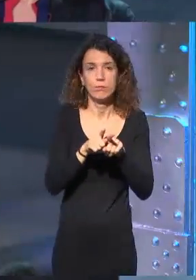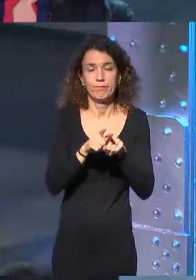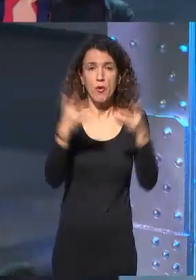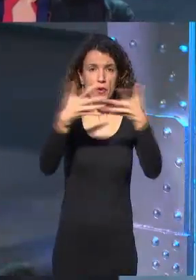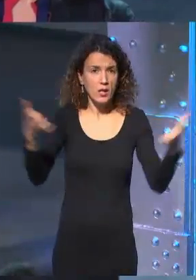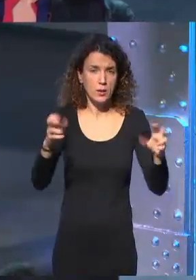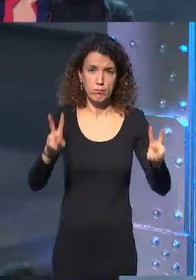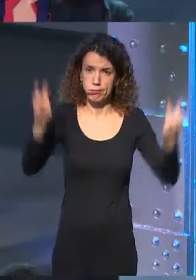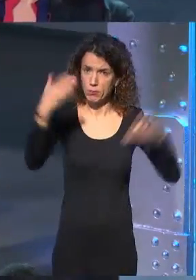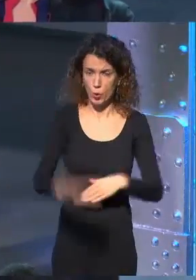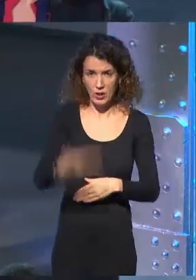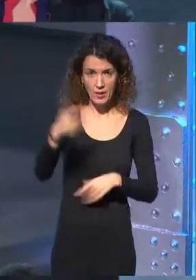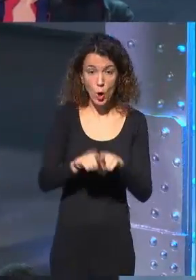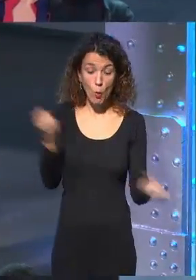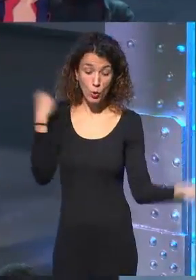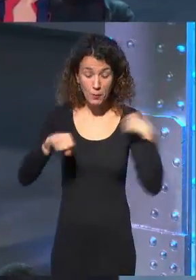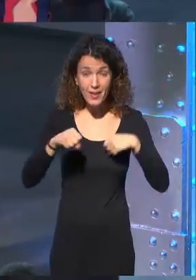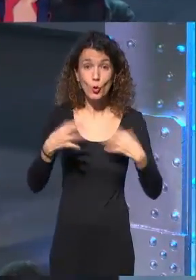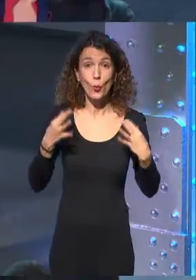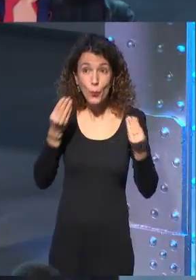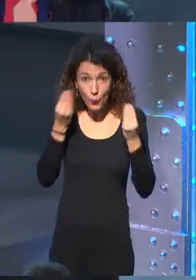given freely in the real world.